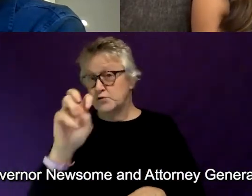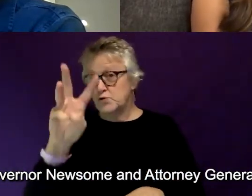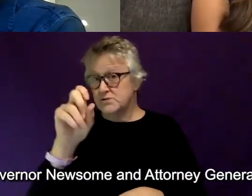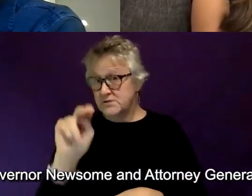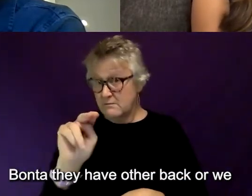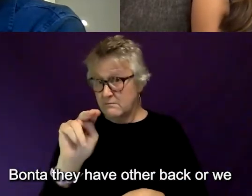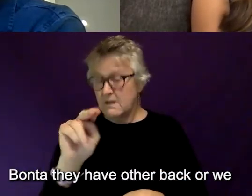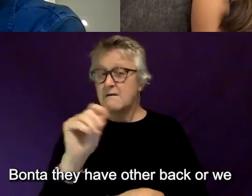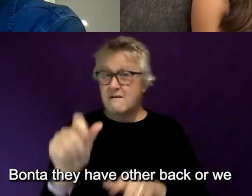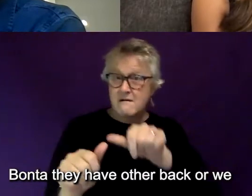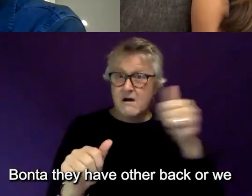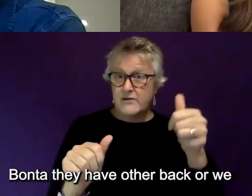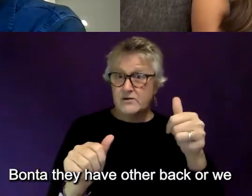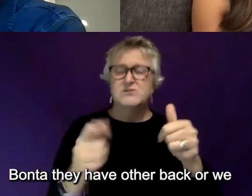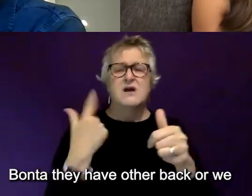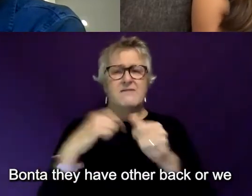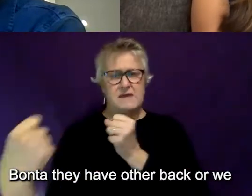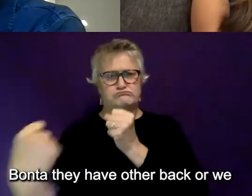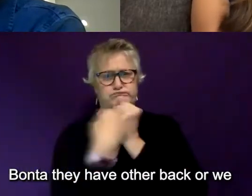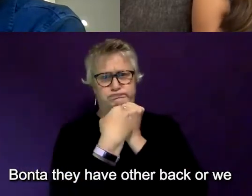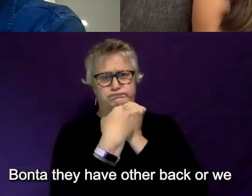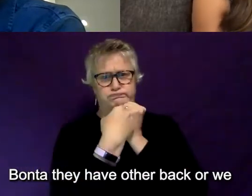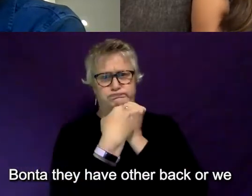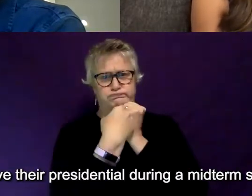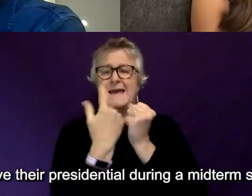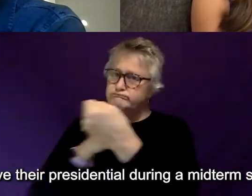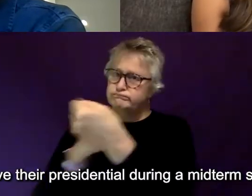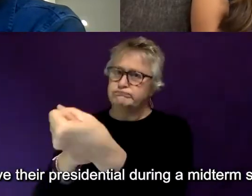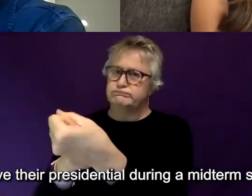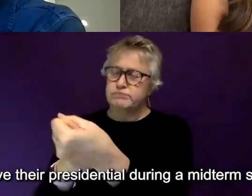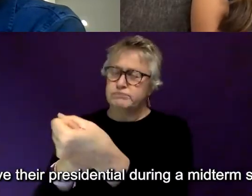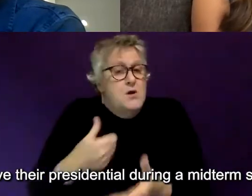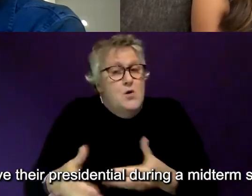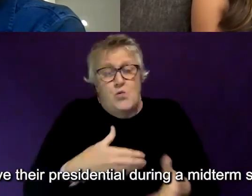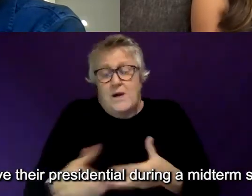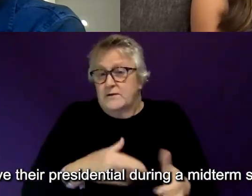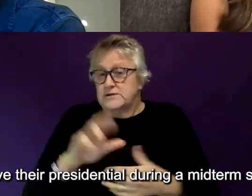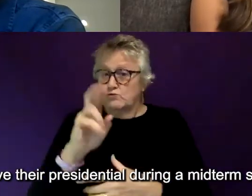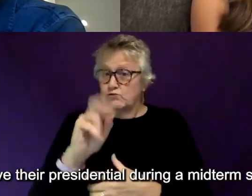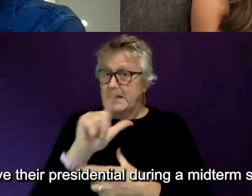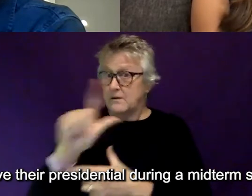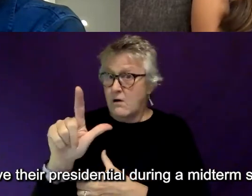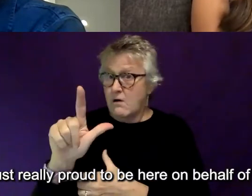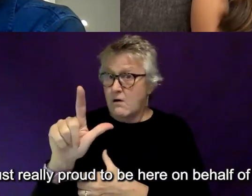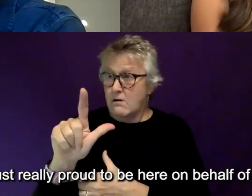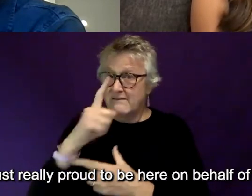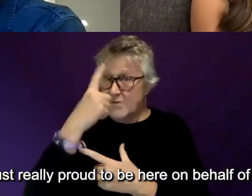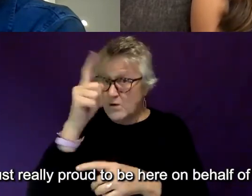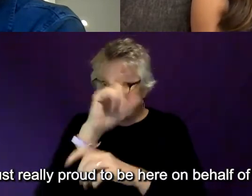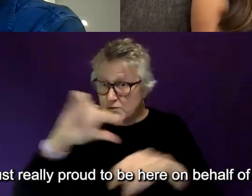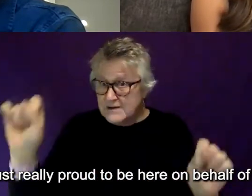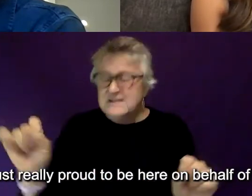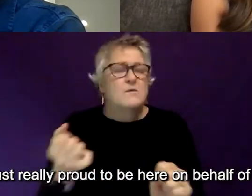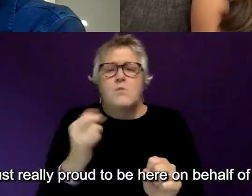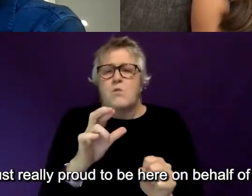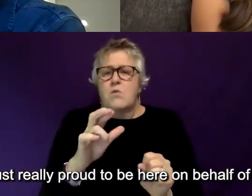have theirs, whether it's a recall or a presidential or next year during a midterm. So